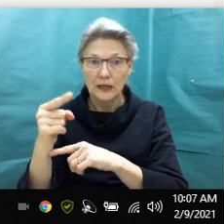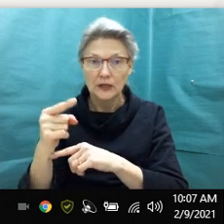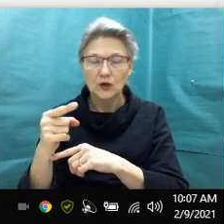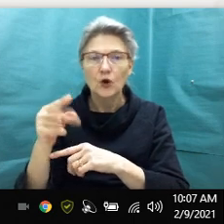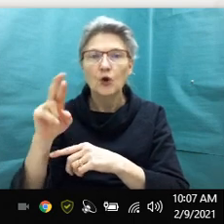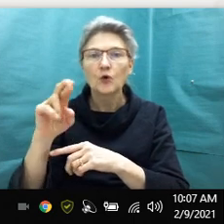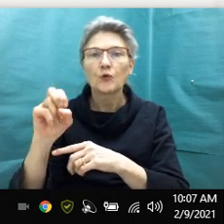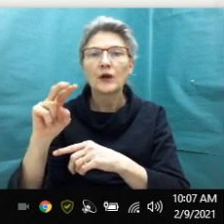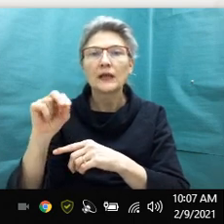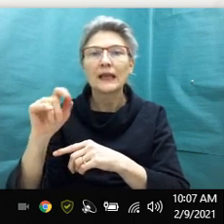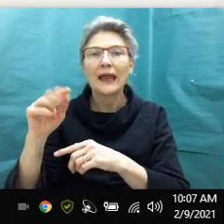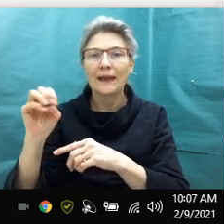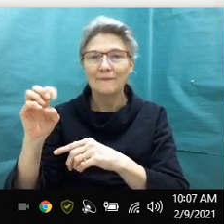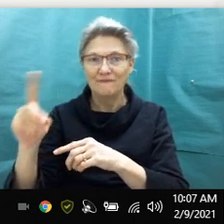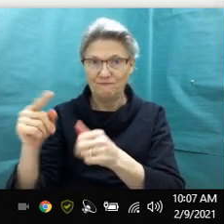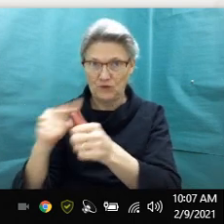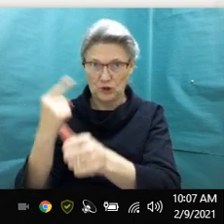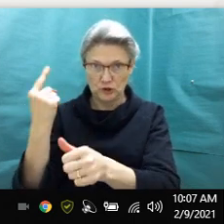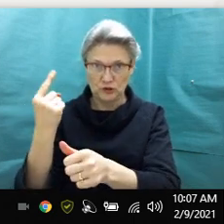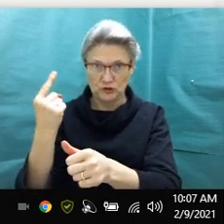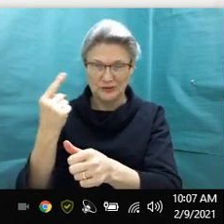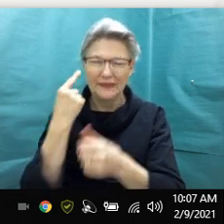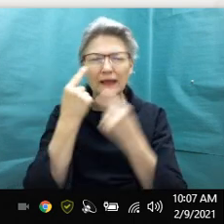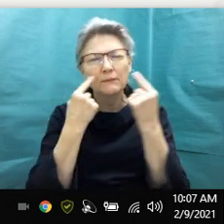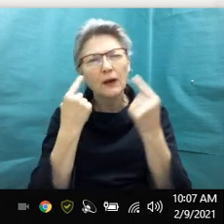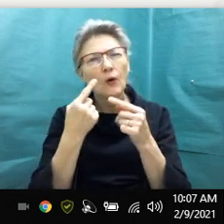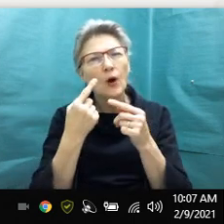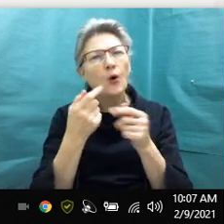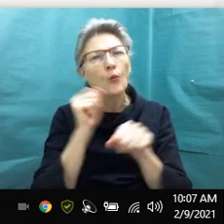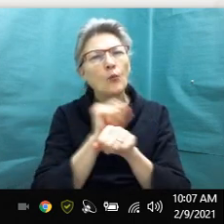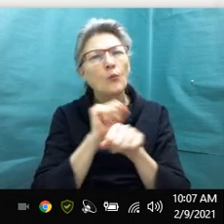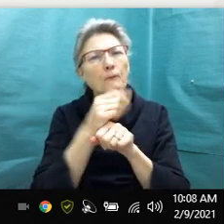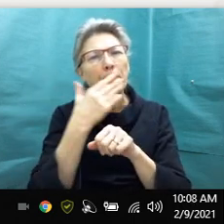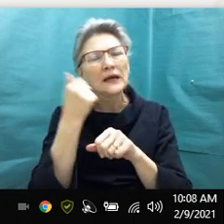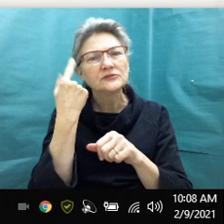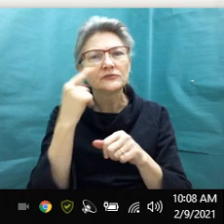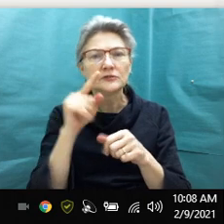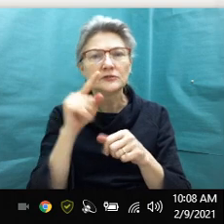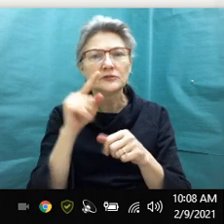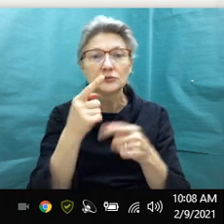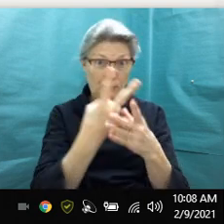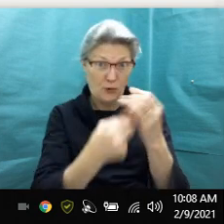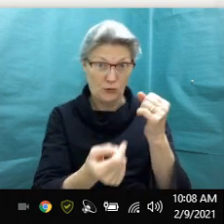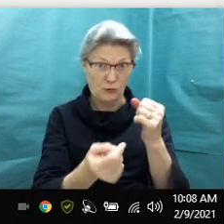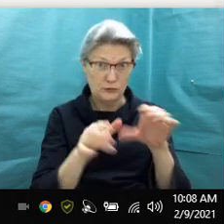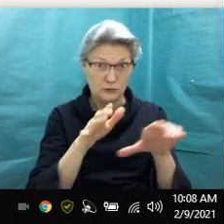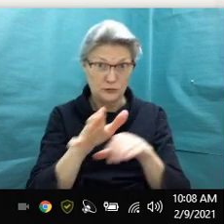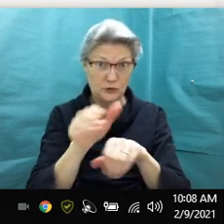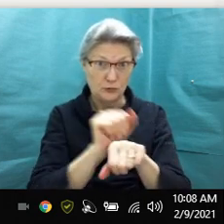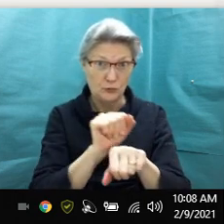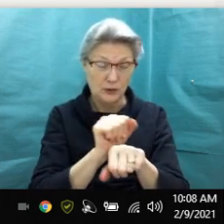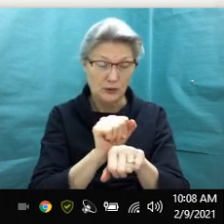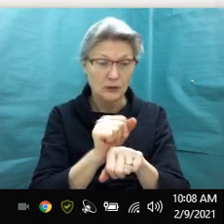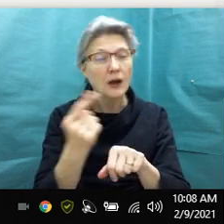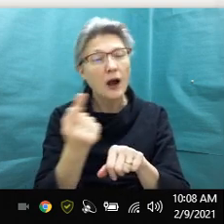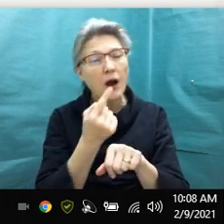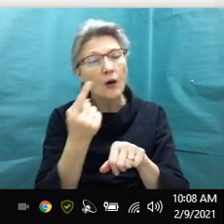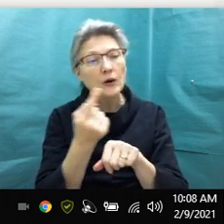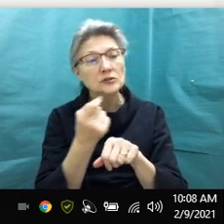I renamed first. So think about what works best for you. Maybe try both of these when you're doing your work, and you can always